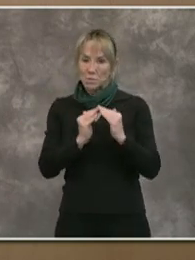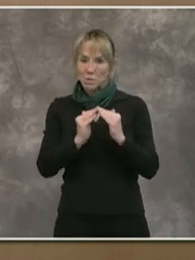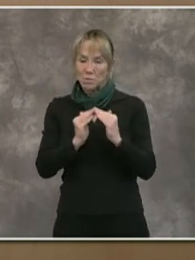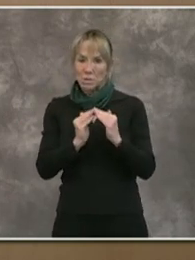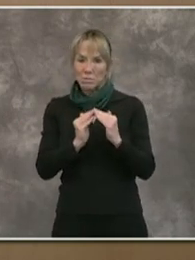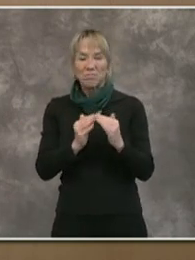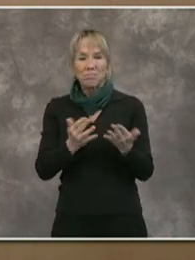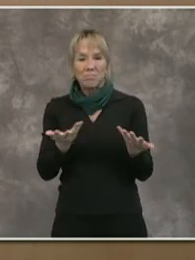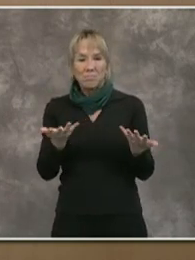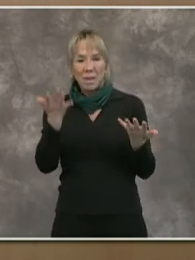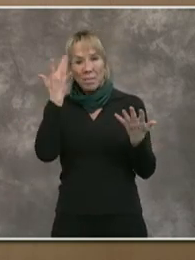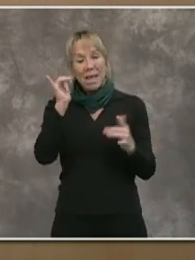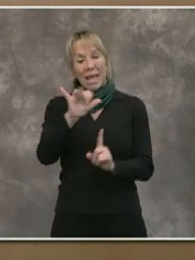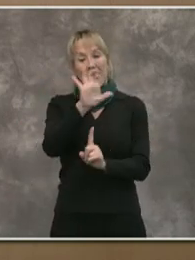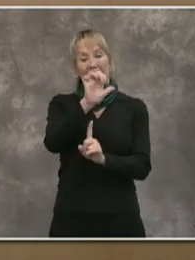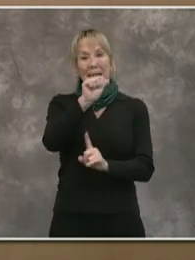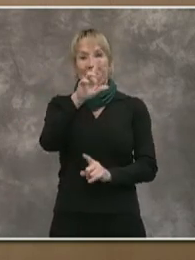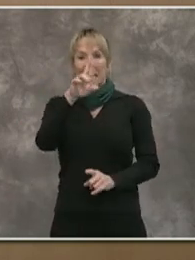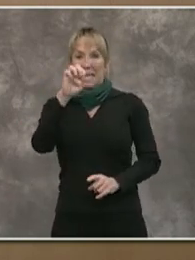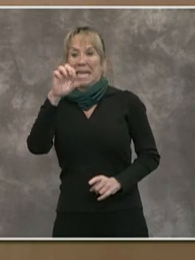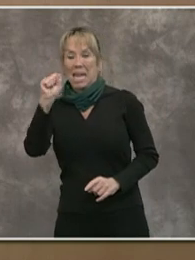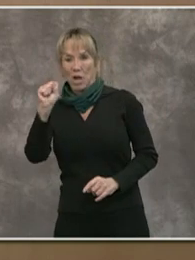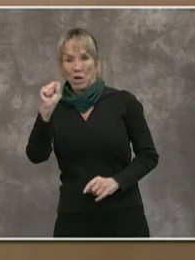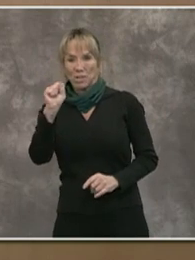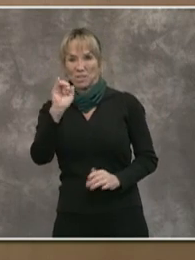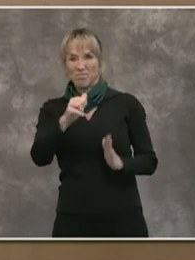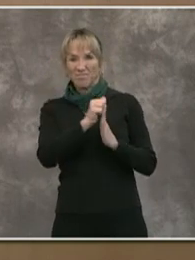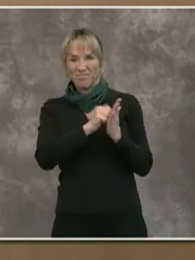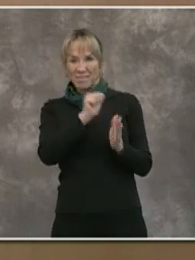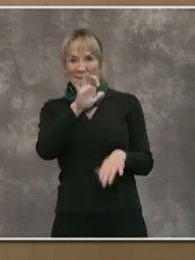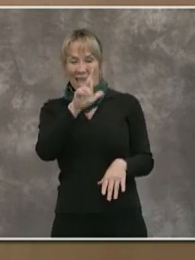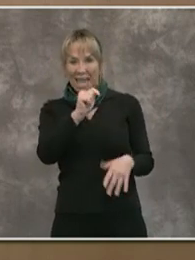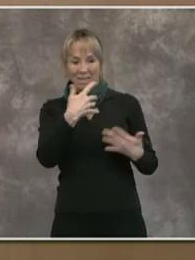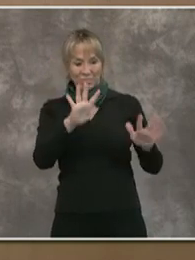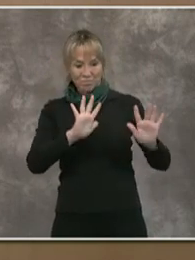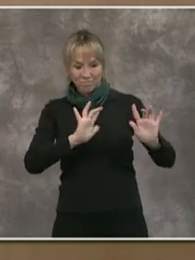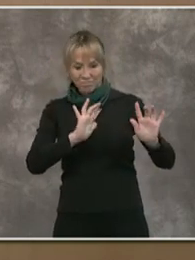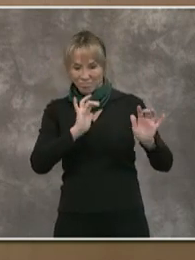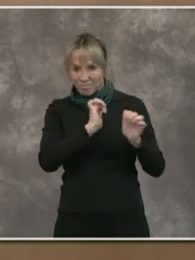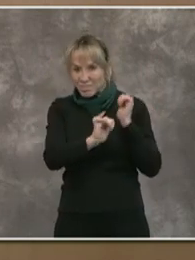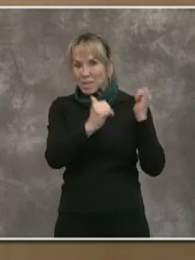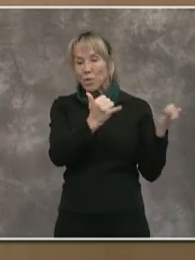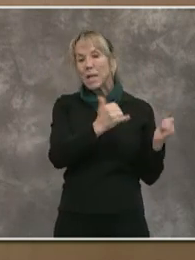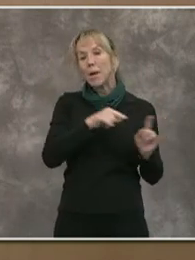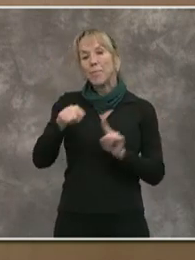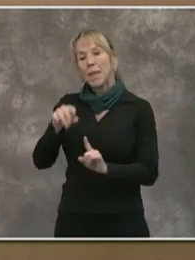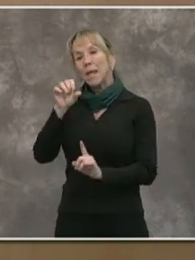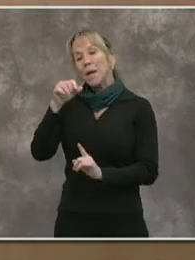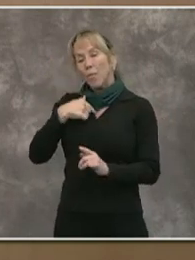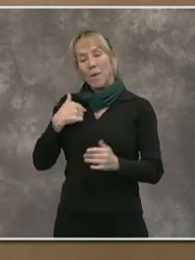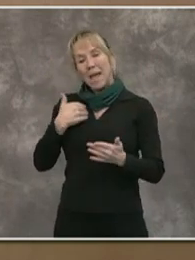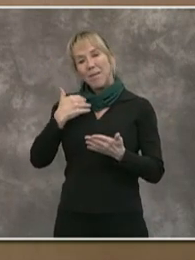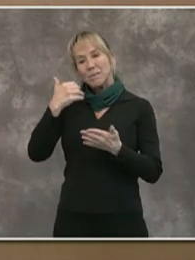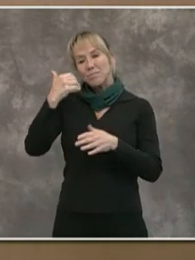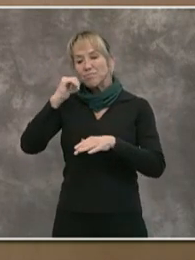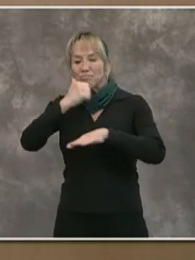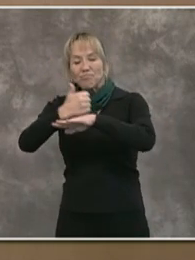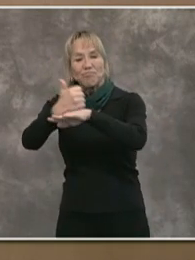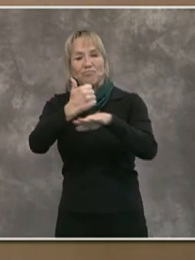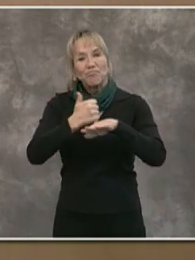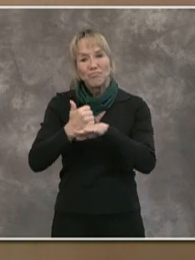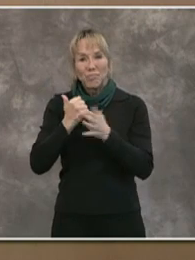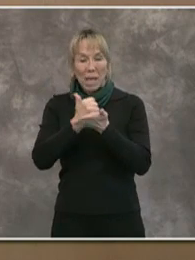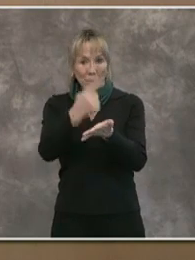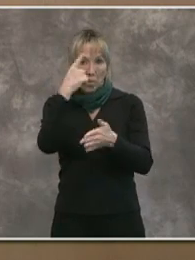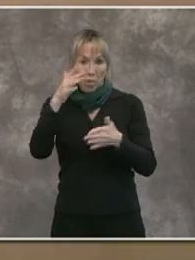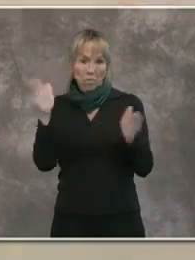As a result of the CARES Act, the SBA has programs in place to support all types of small businesses. Today we are